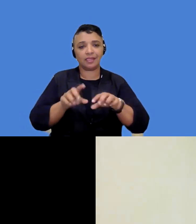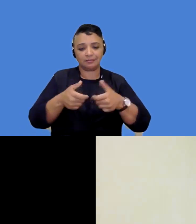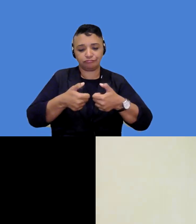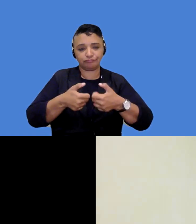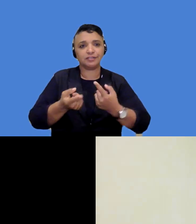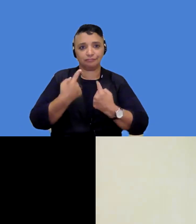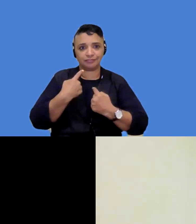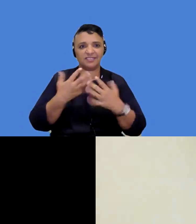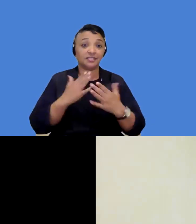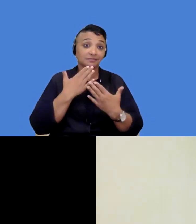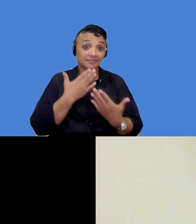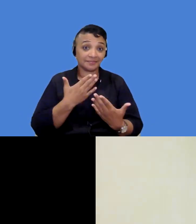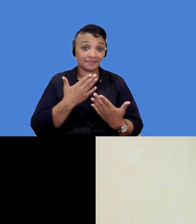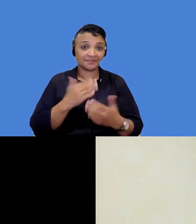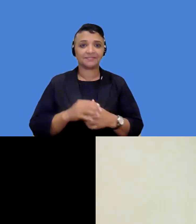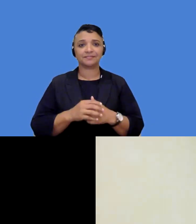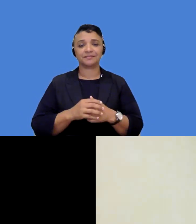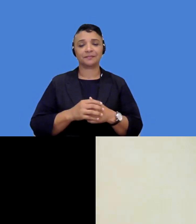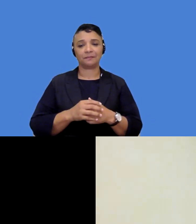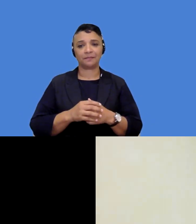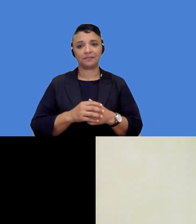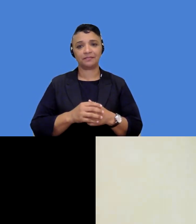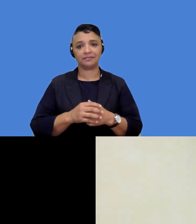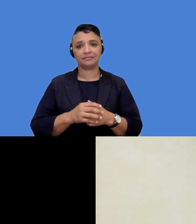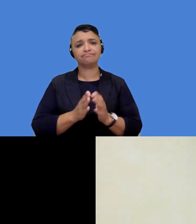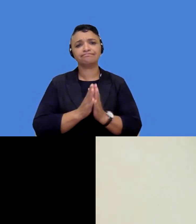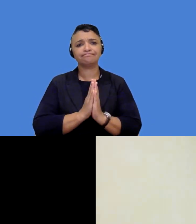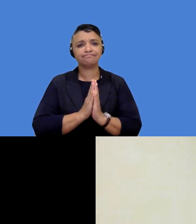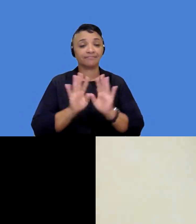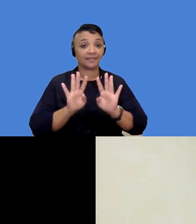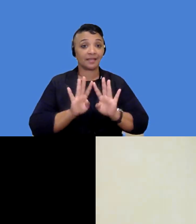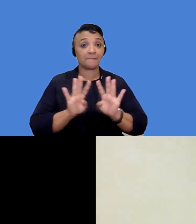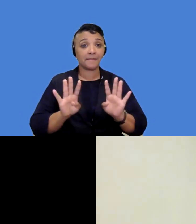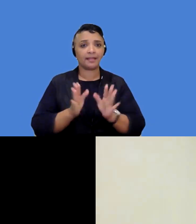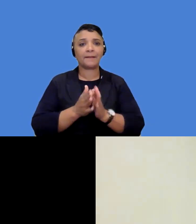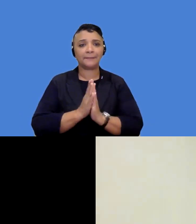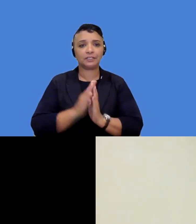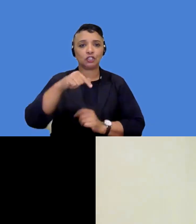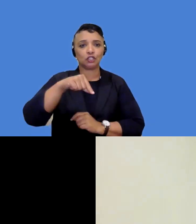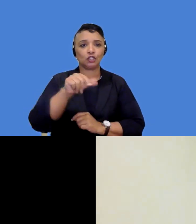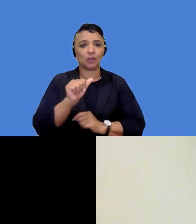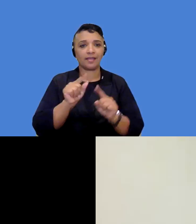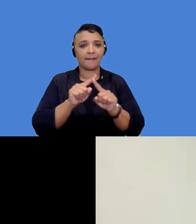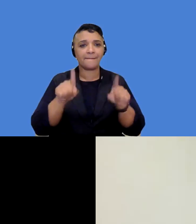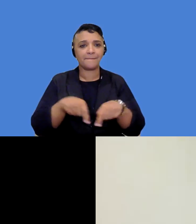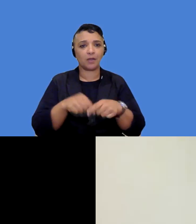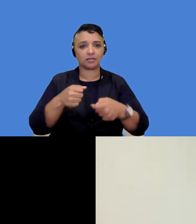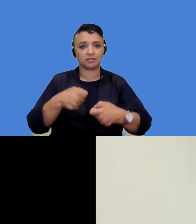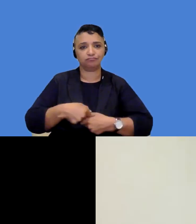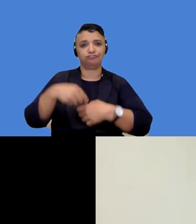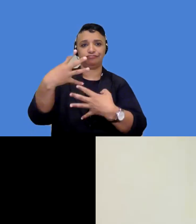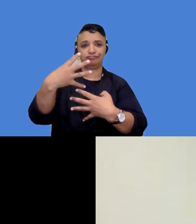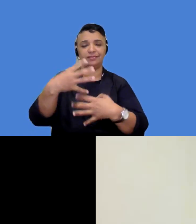very much. I request our panelists to please open the Q&A box, and if you find